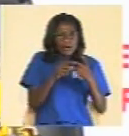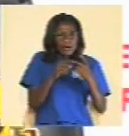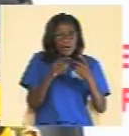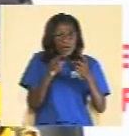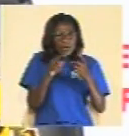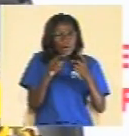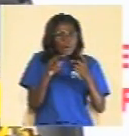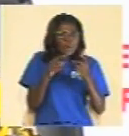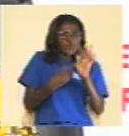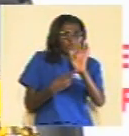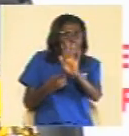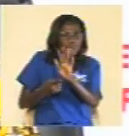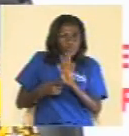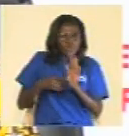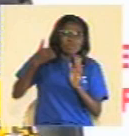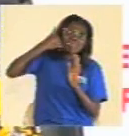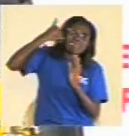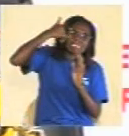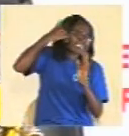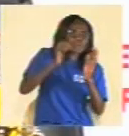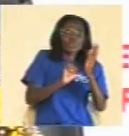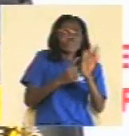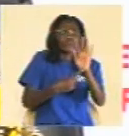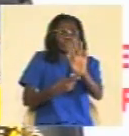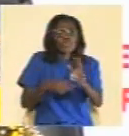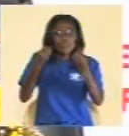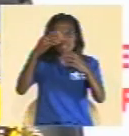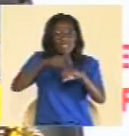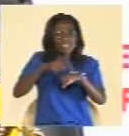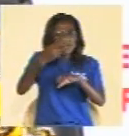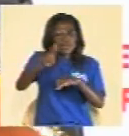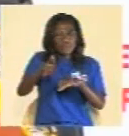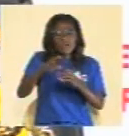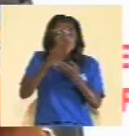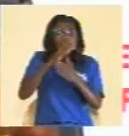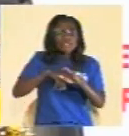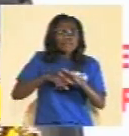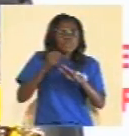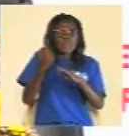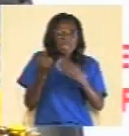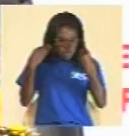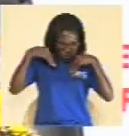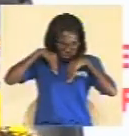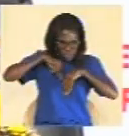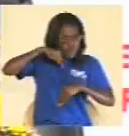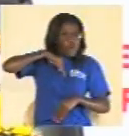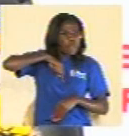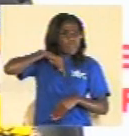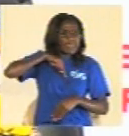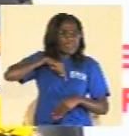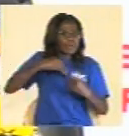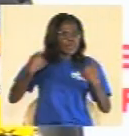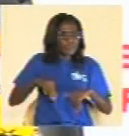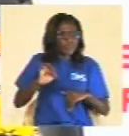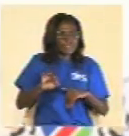So leprosy is there. So we just have to be on the outlook for it so that we prevent those debilitating